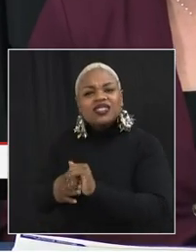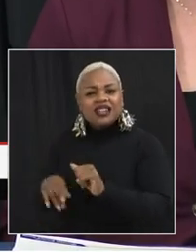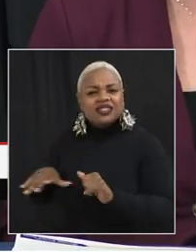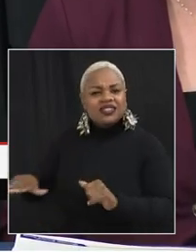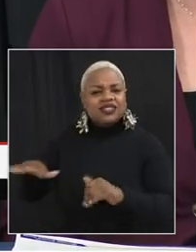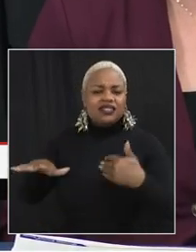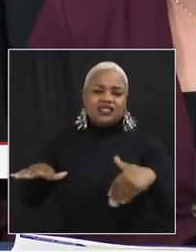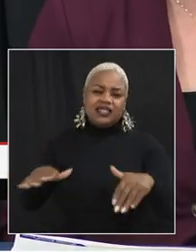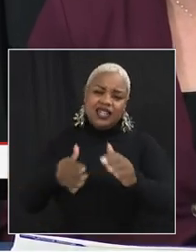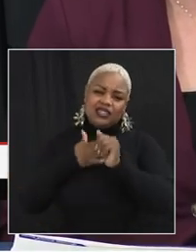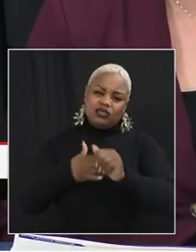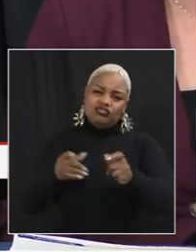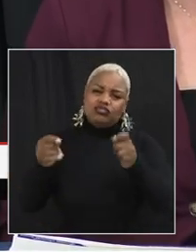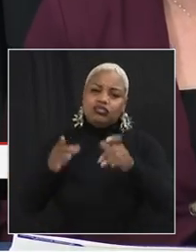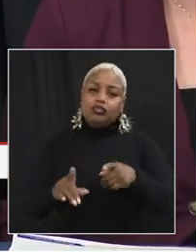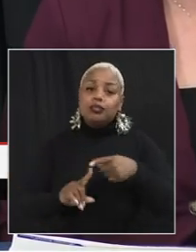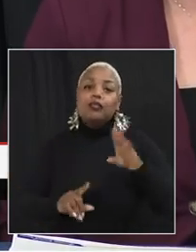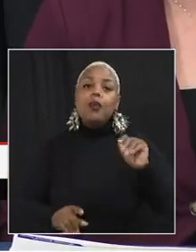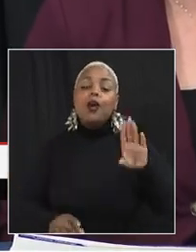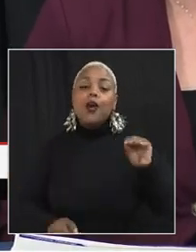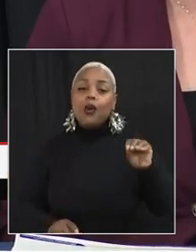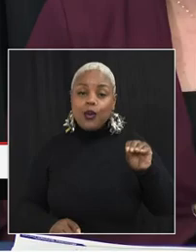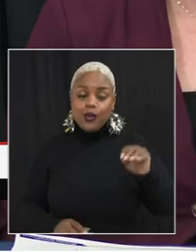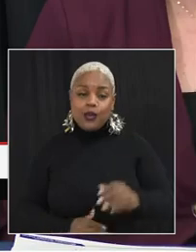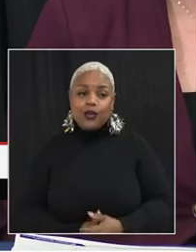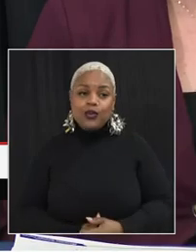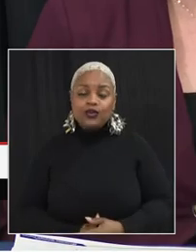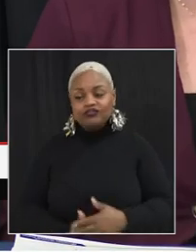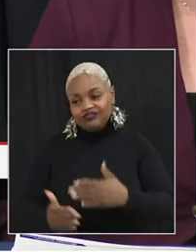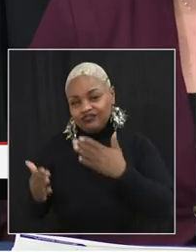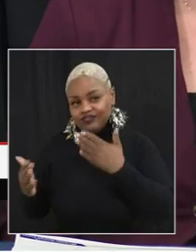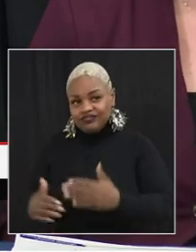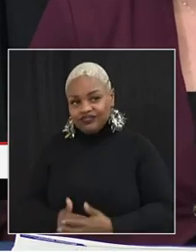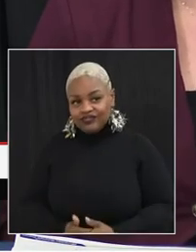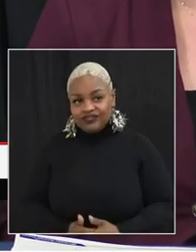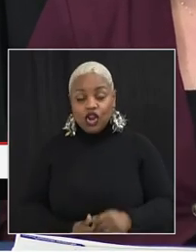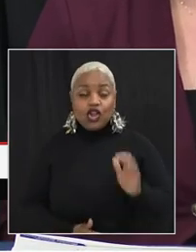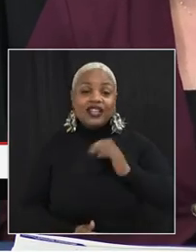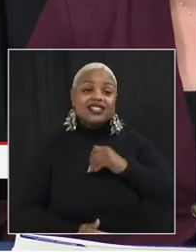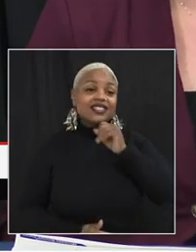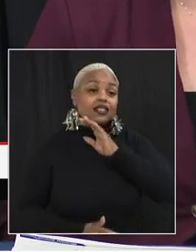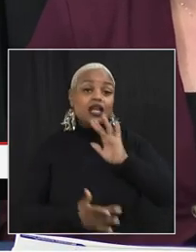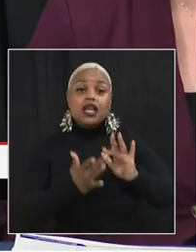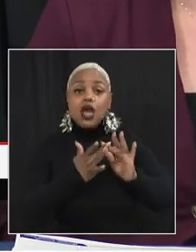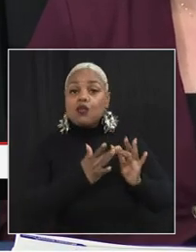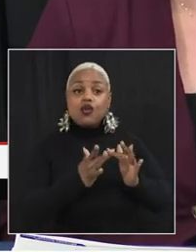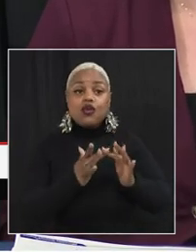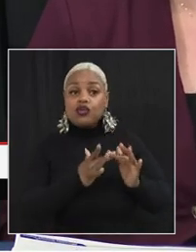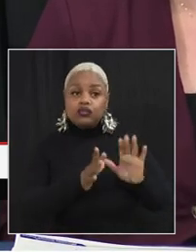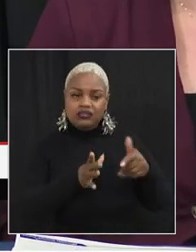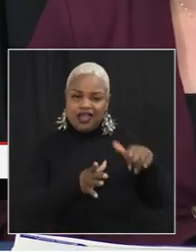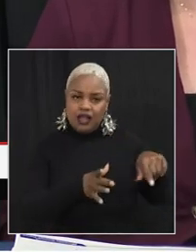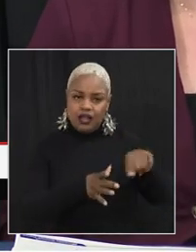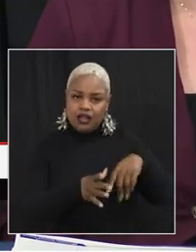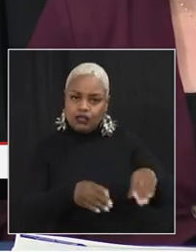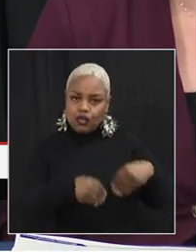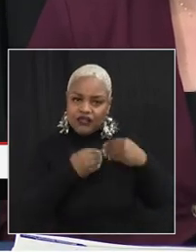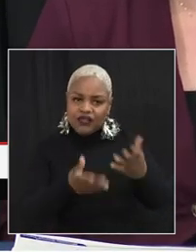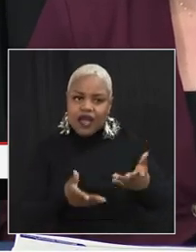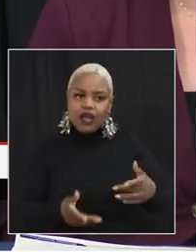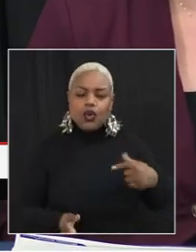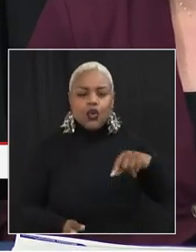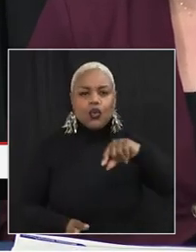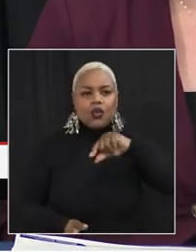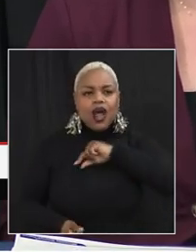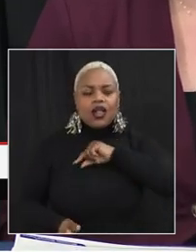Our Senior Service Network, which is comprised of over 40 grantees that deliver on quality programs and